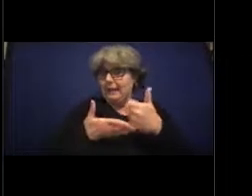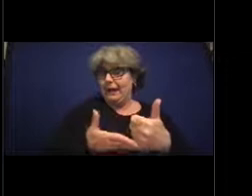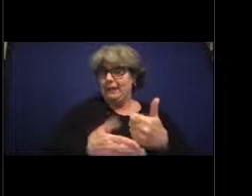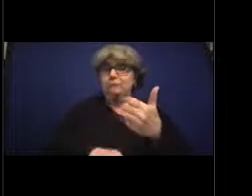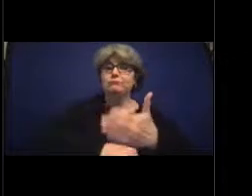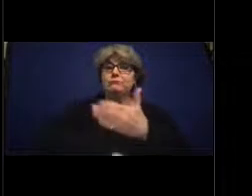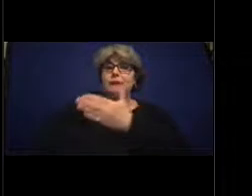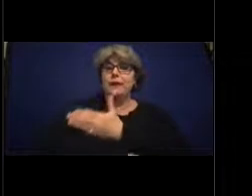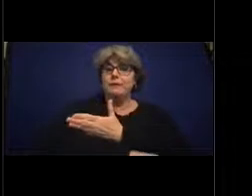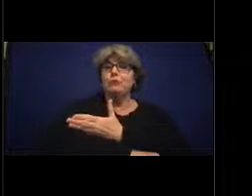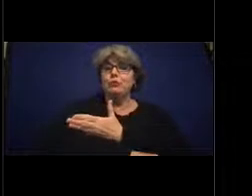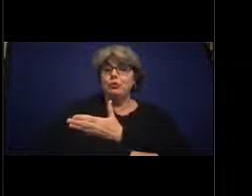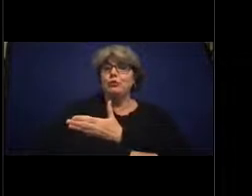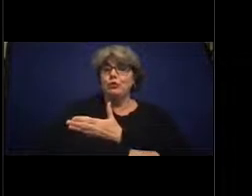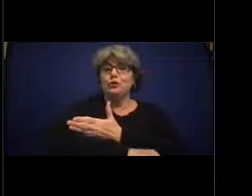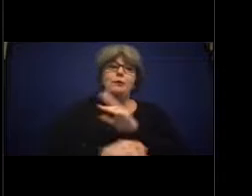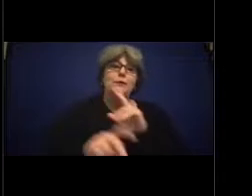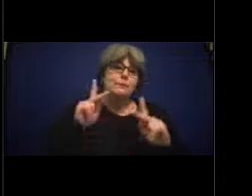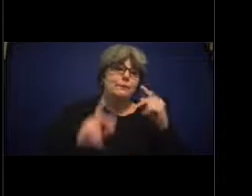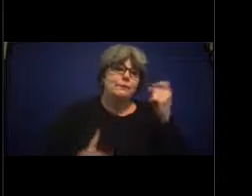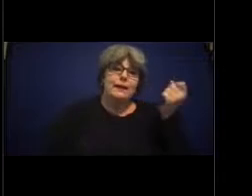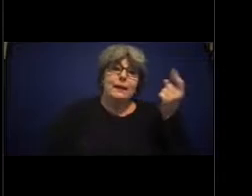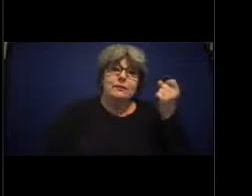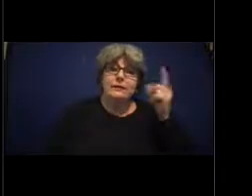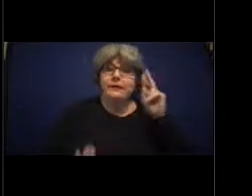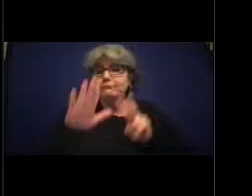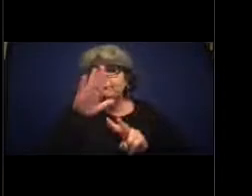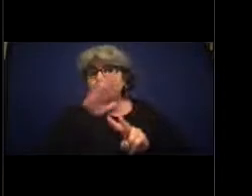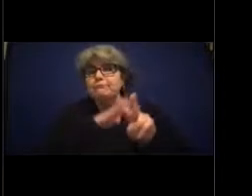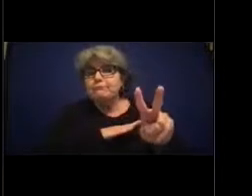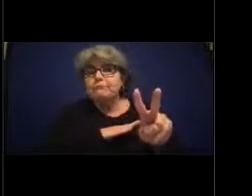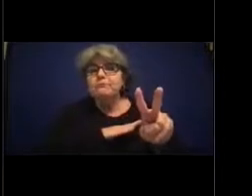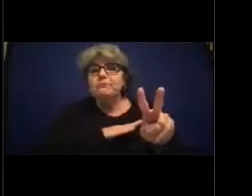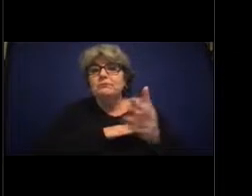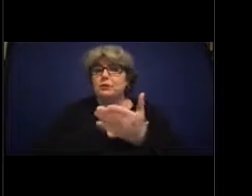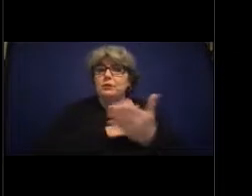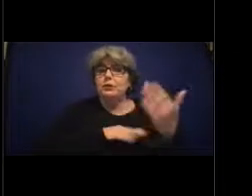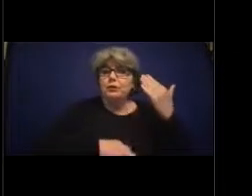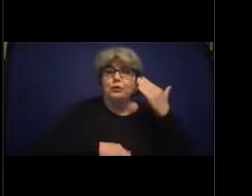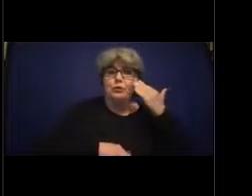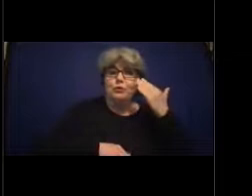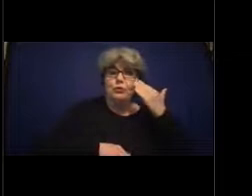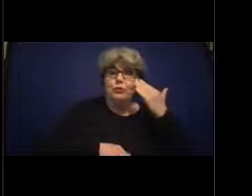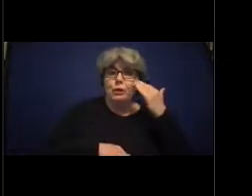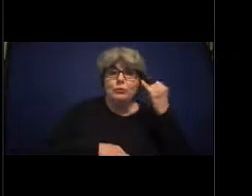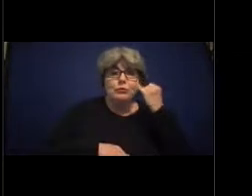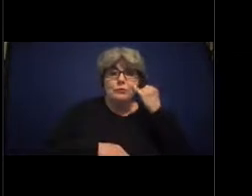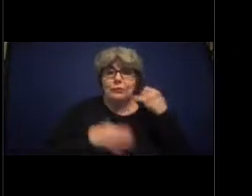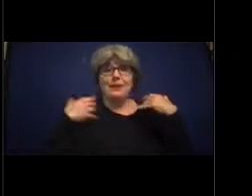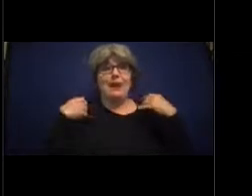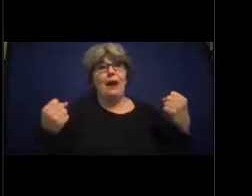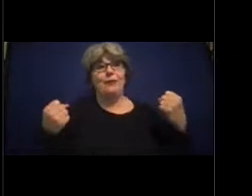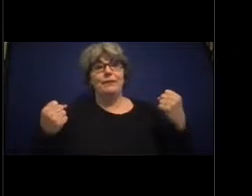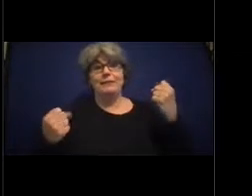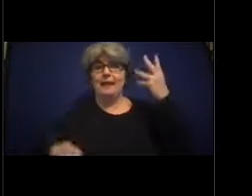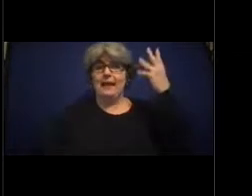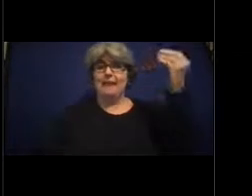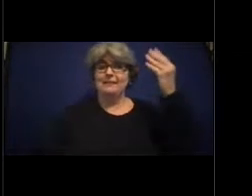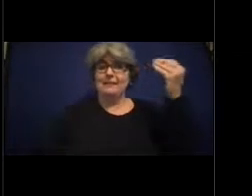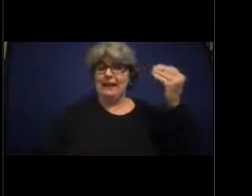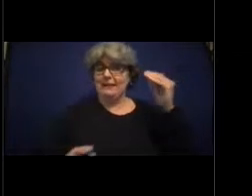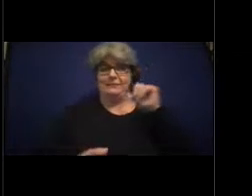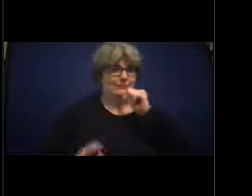improve our understanding and forecast so that you know when it's healthier or less